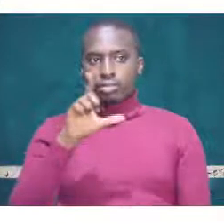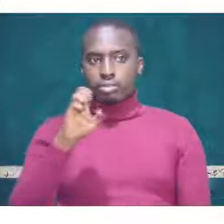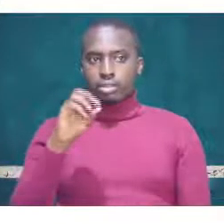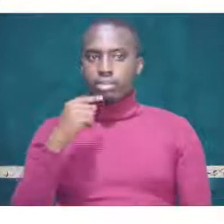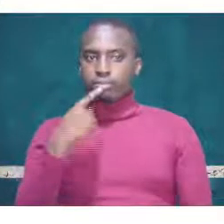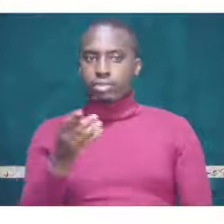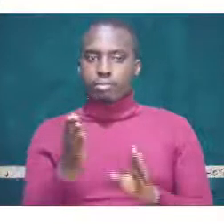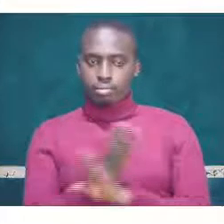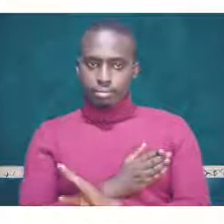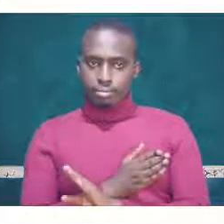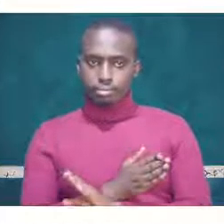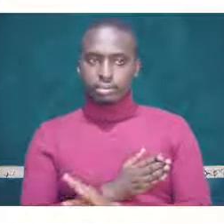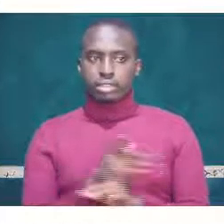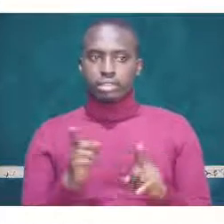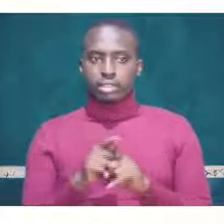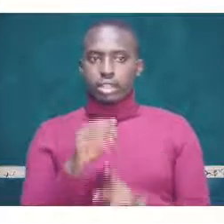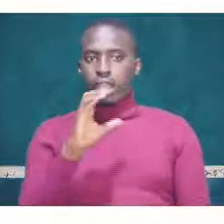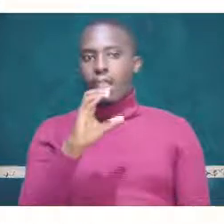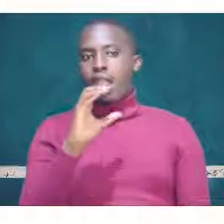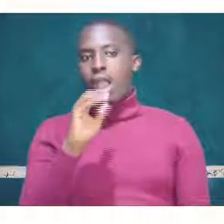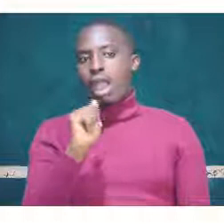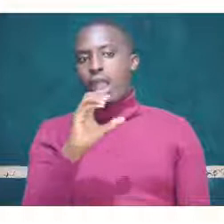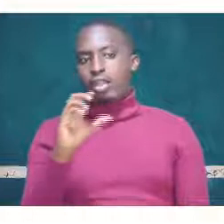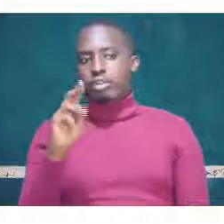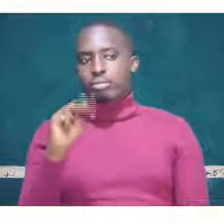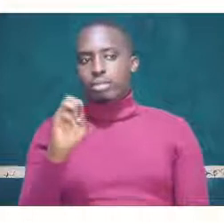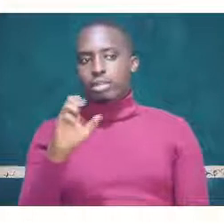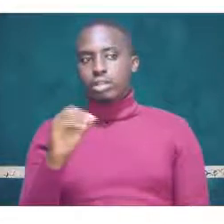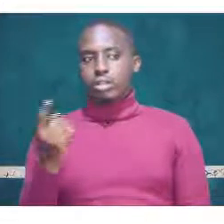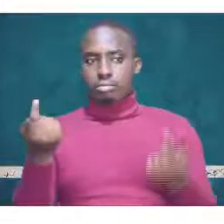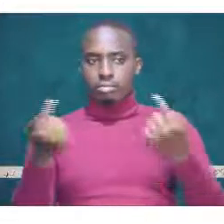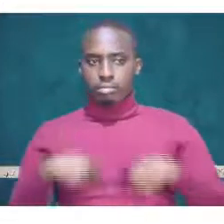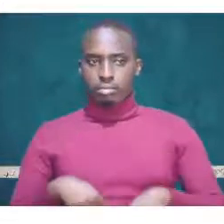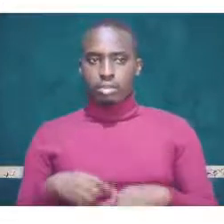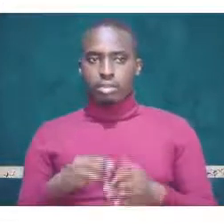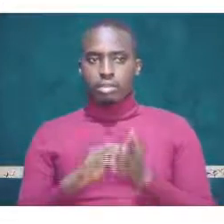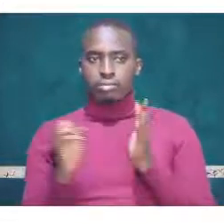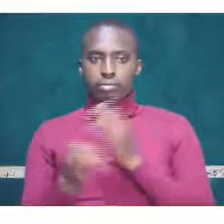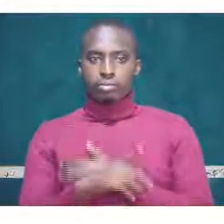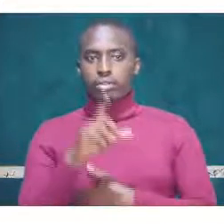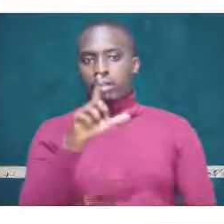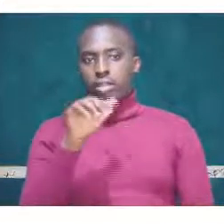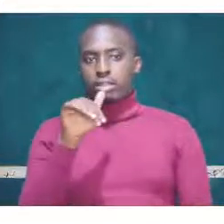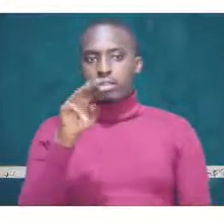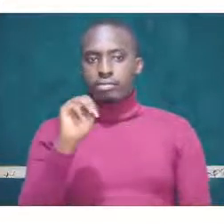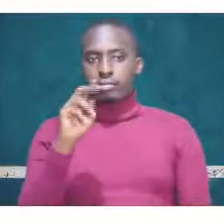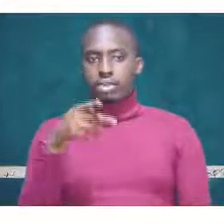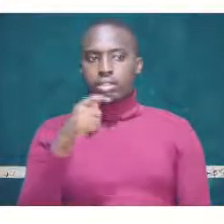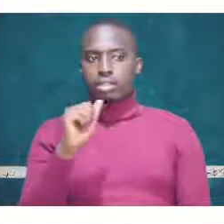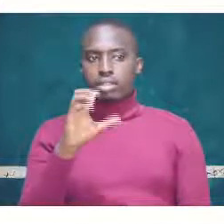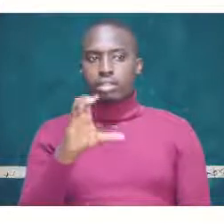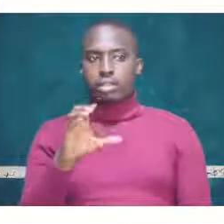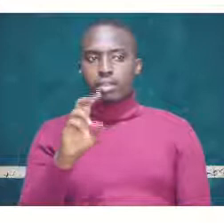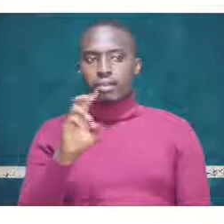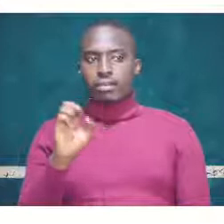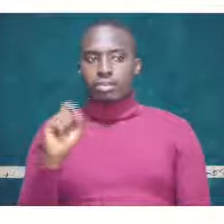the beginning, to accumulate it and picked up and removed back into the lymphatic vessels and returns back to